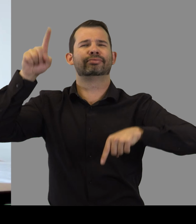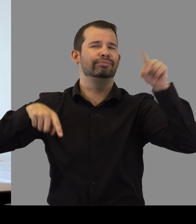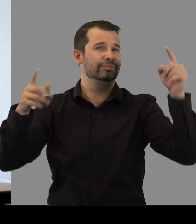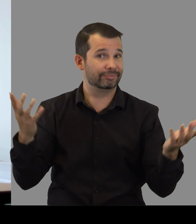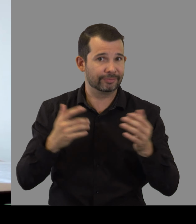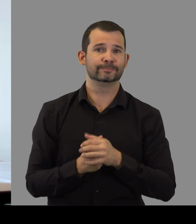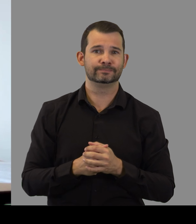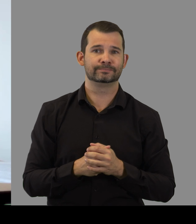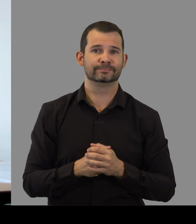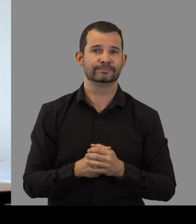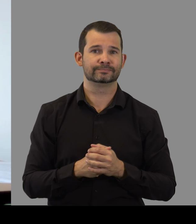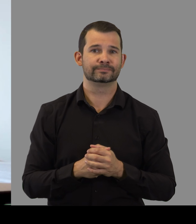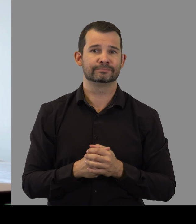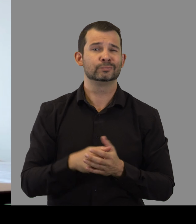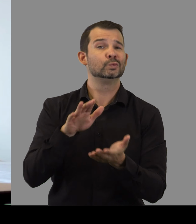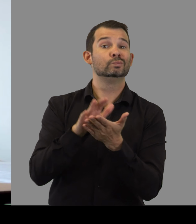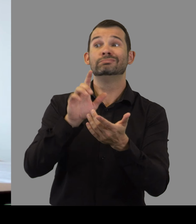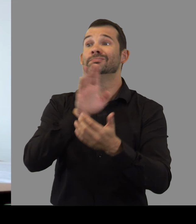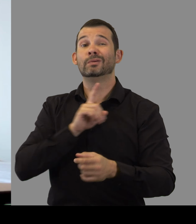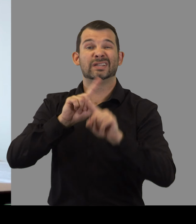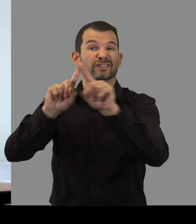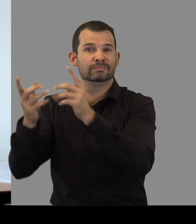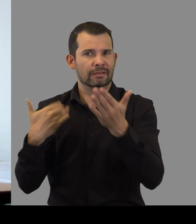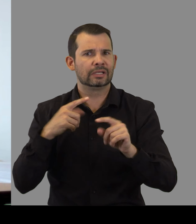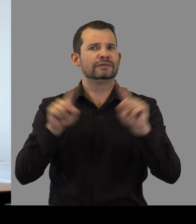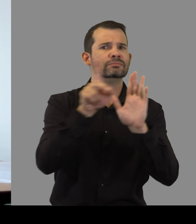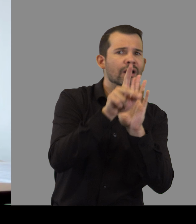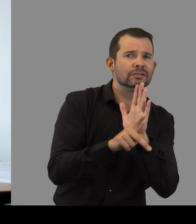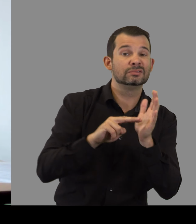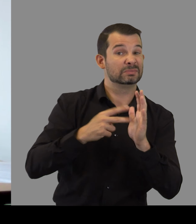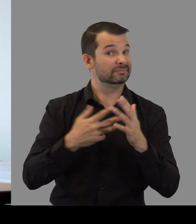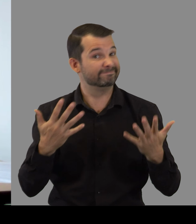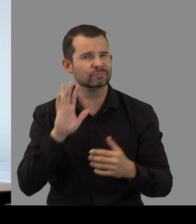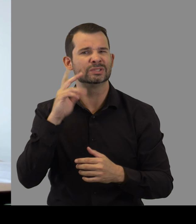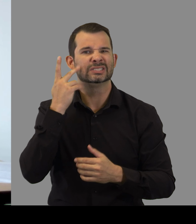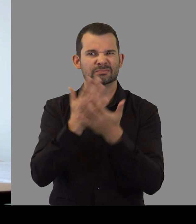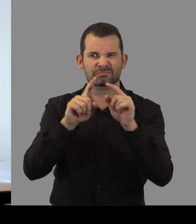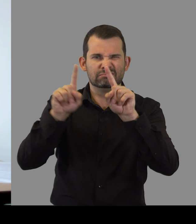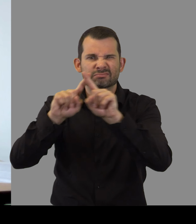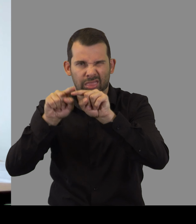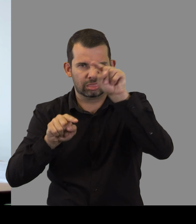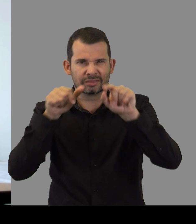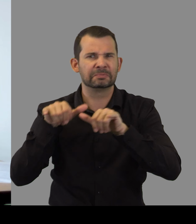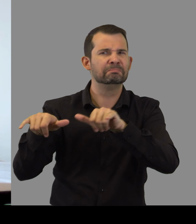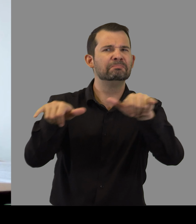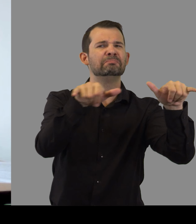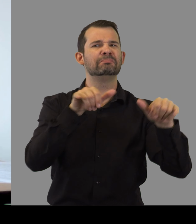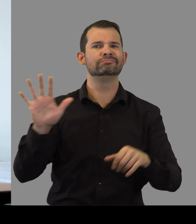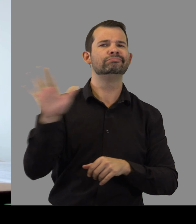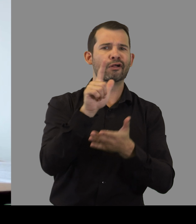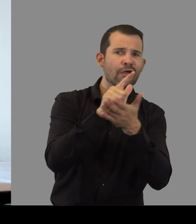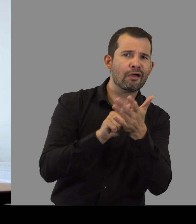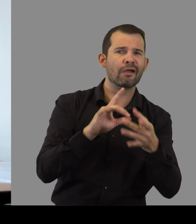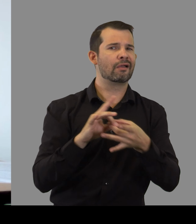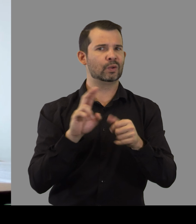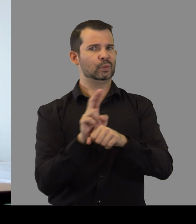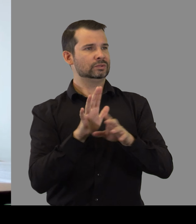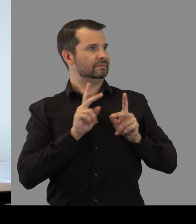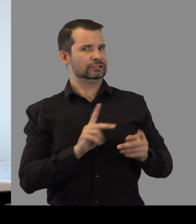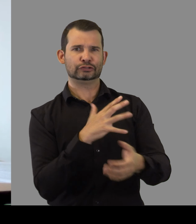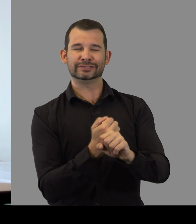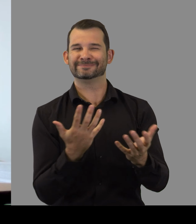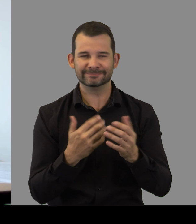have different policies. Different boards may have different policies, and therefore you'll see some inconsistencies across the law when it comes to the use of